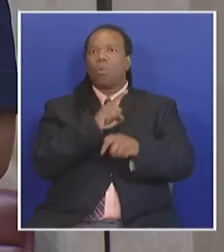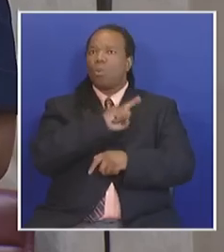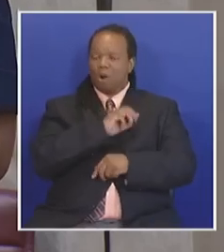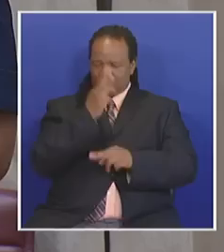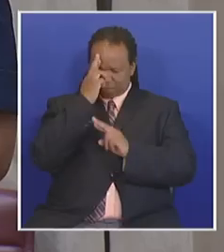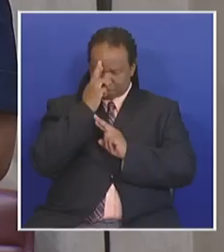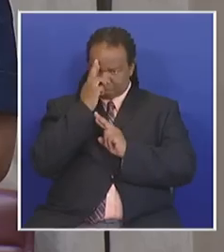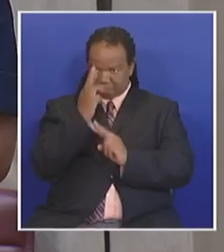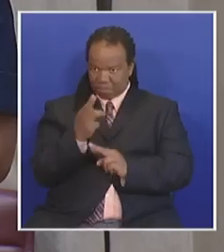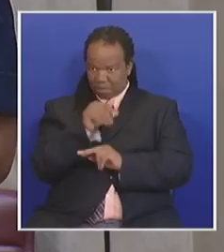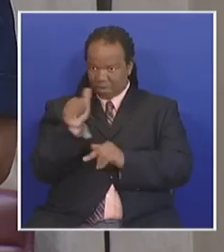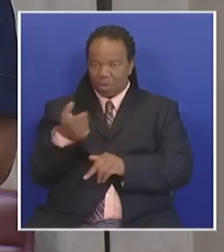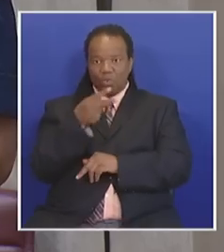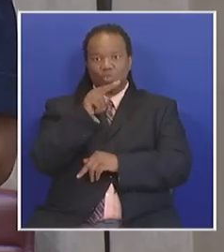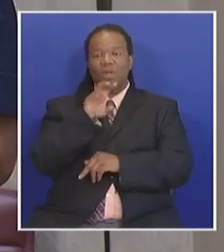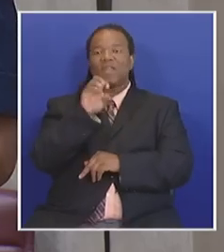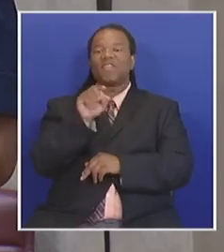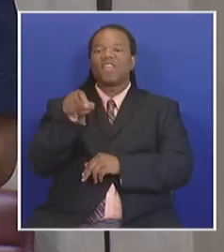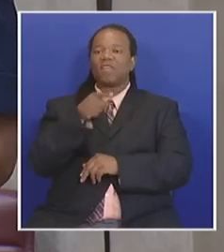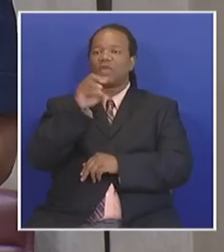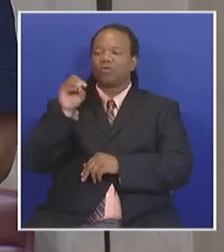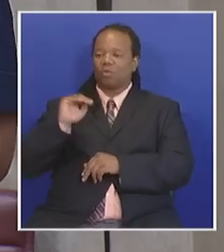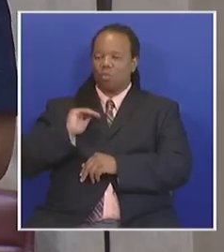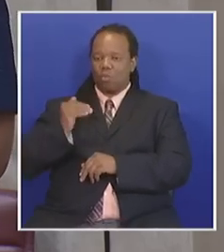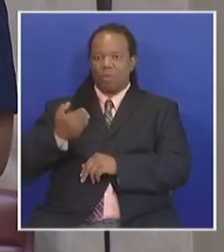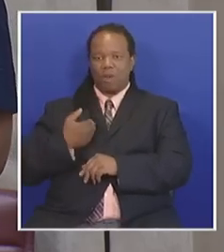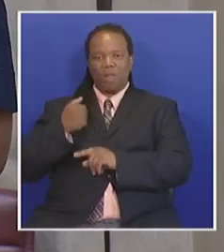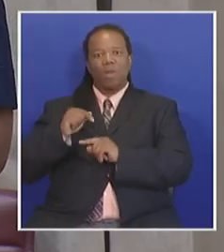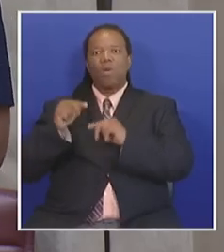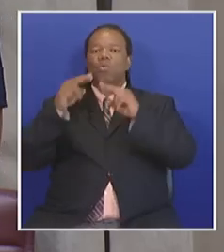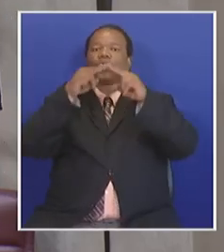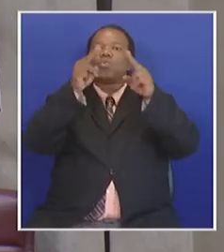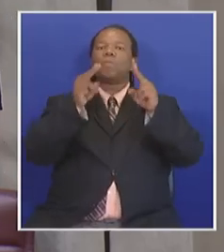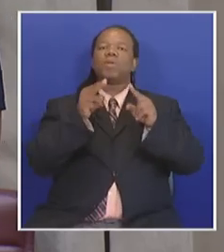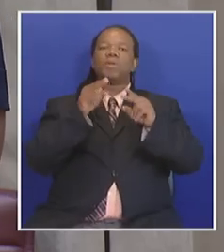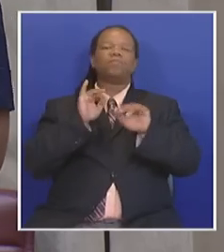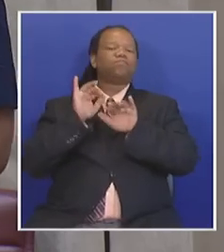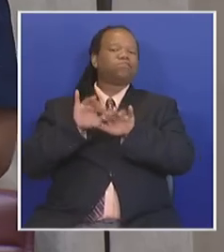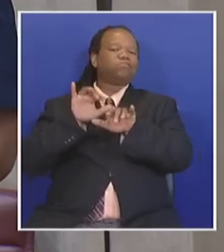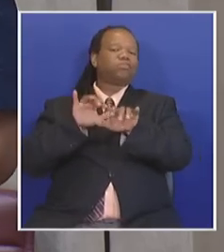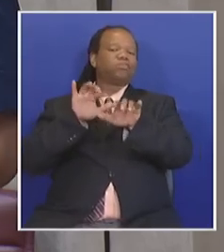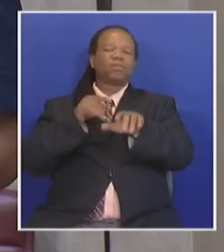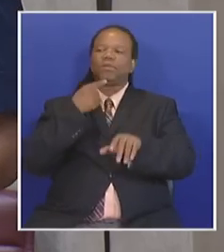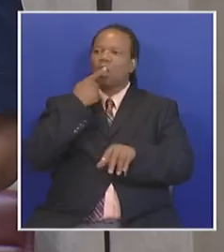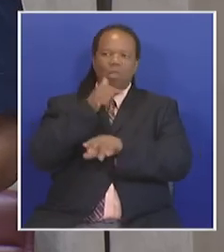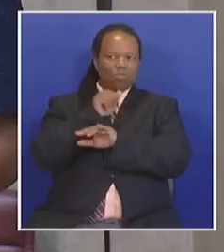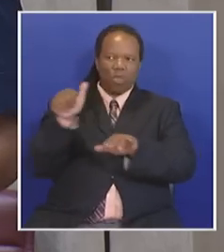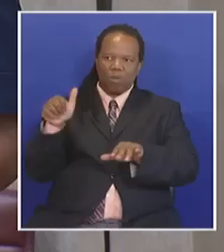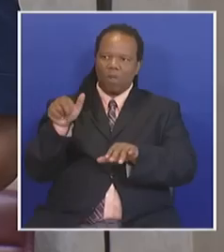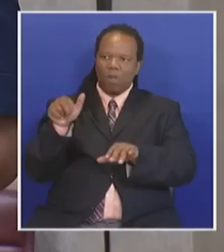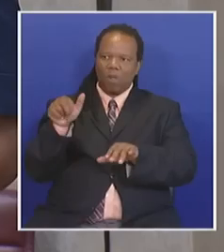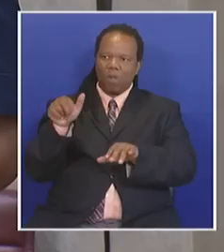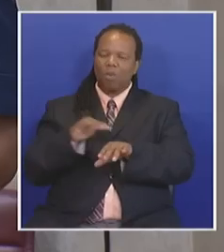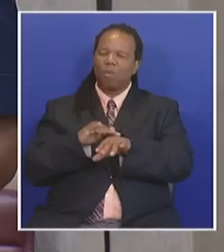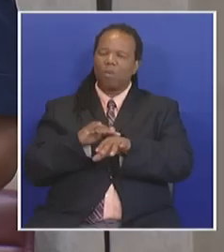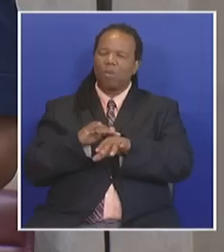more than 20,000 women who marched to the Union Building 60 years ago to say no to racism, racial